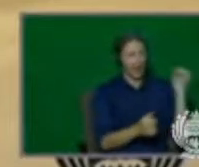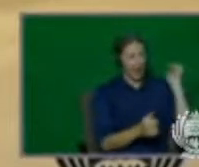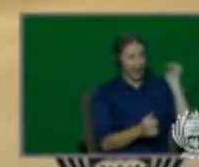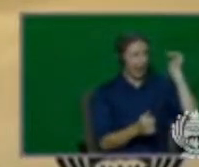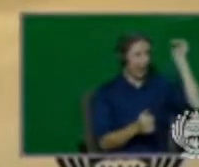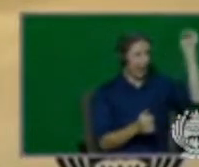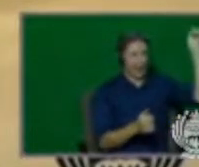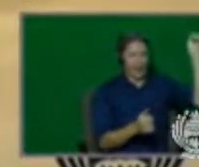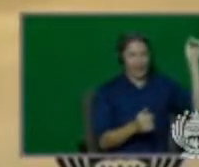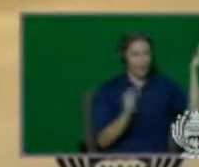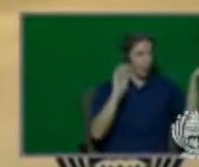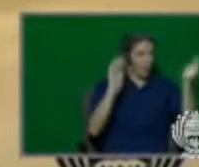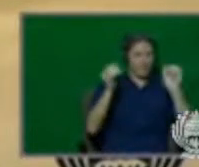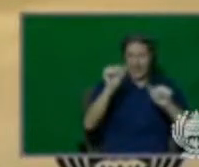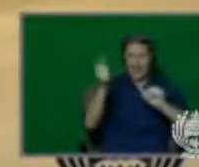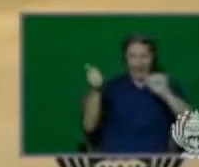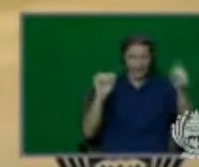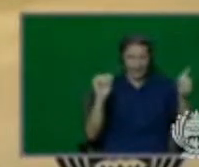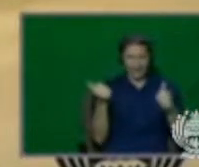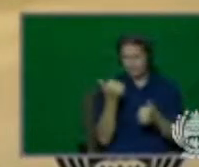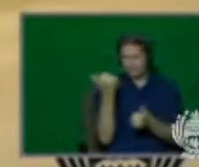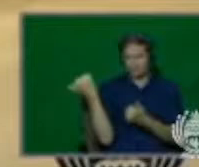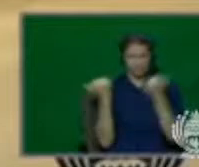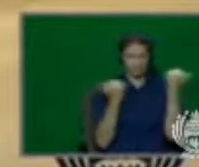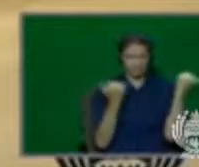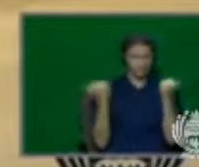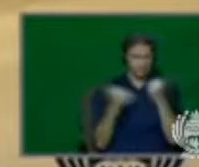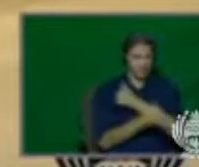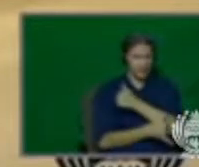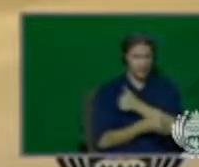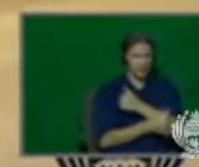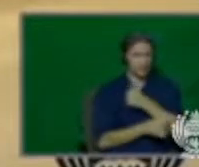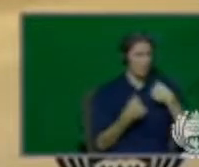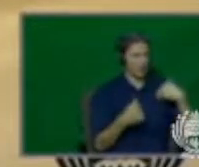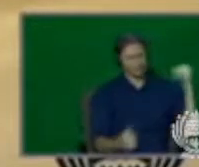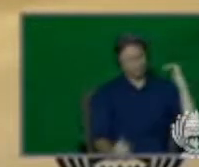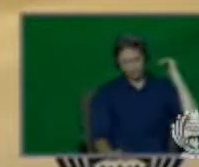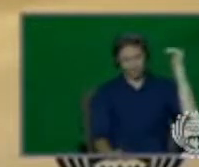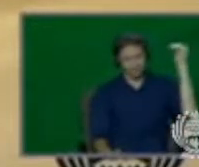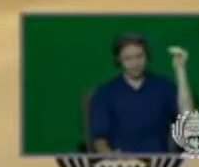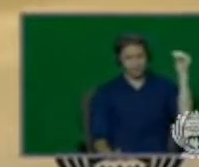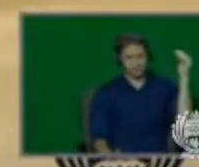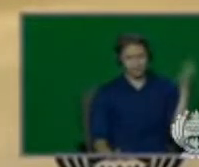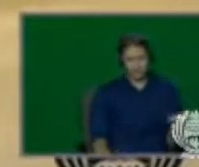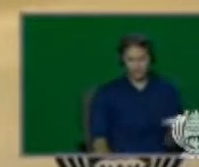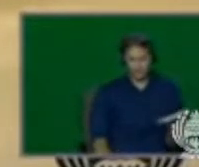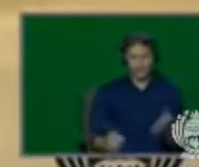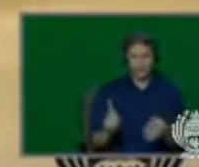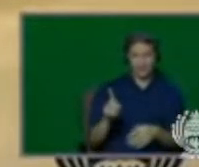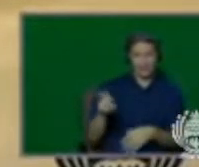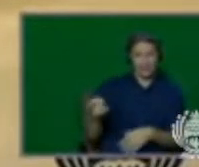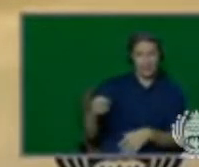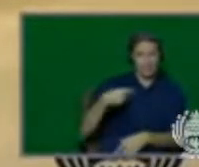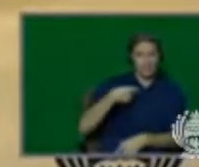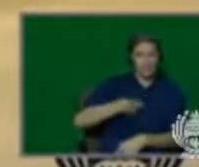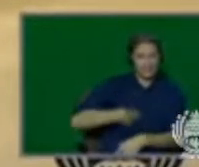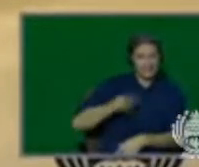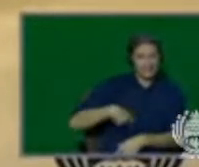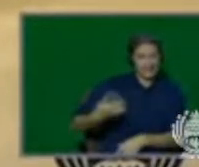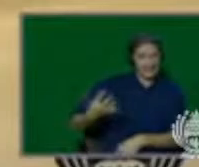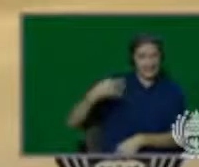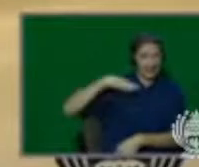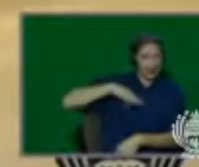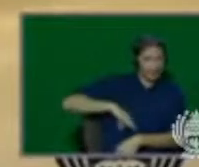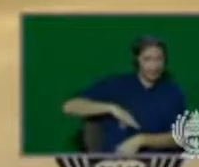countries. On the other hand, an increase to the personal income tax rate would reduce